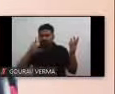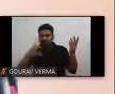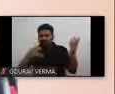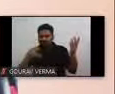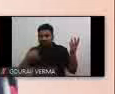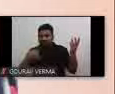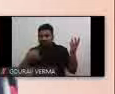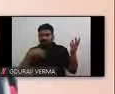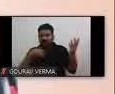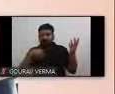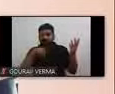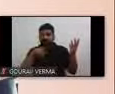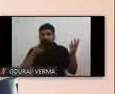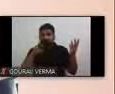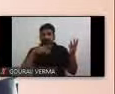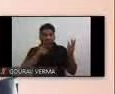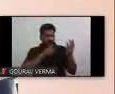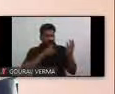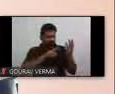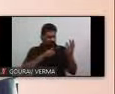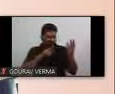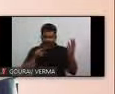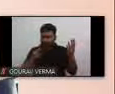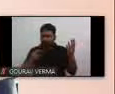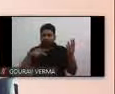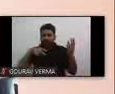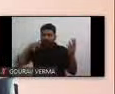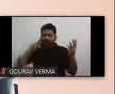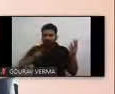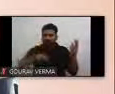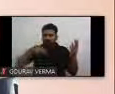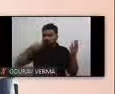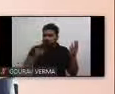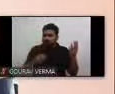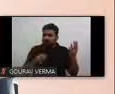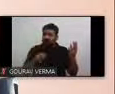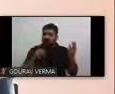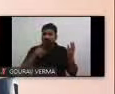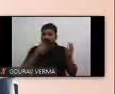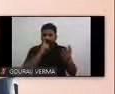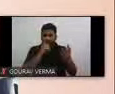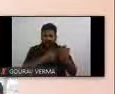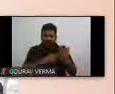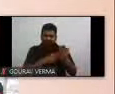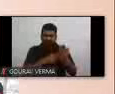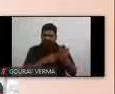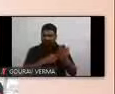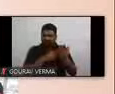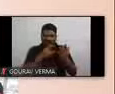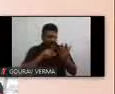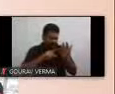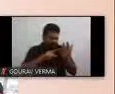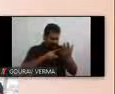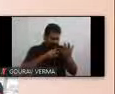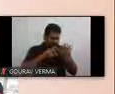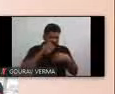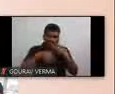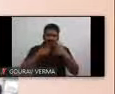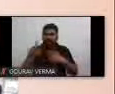child is brushing. And then so this girl later brushes her